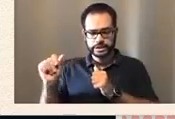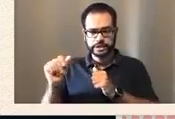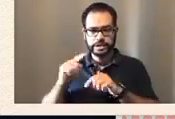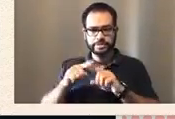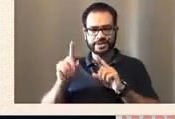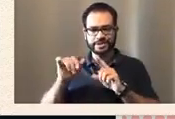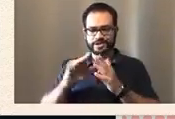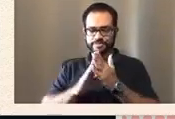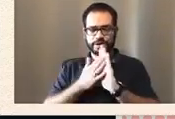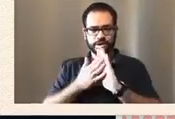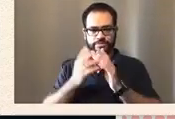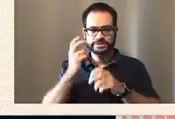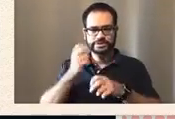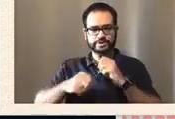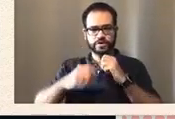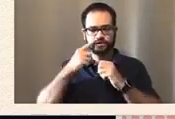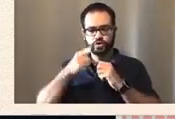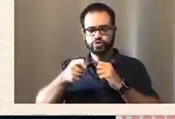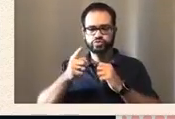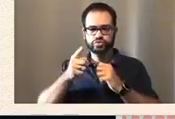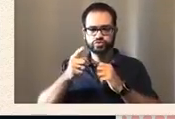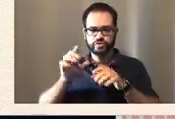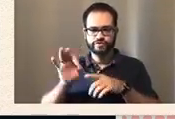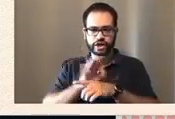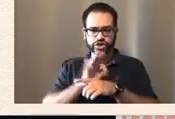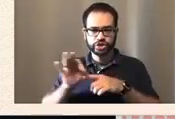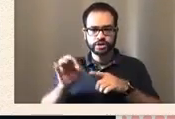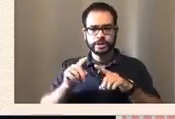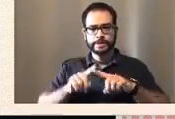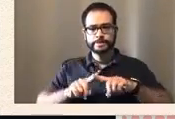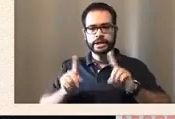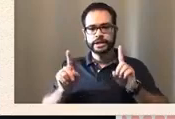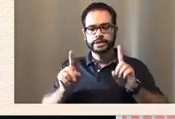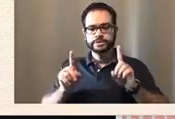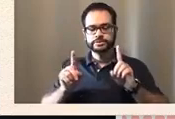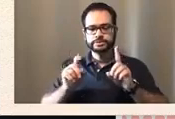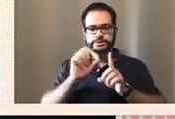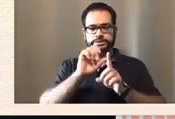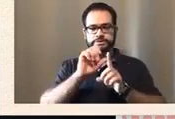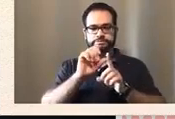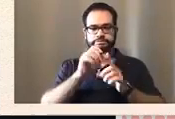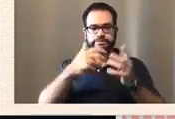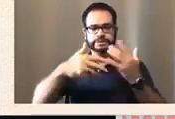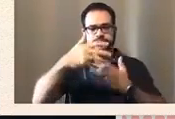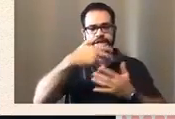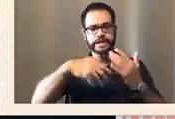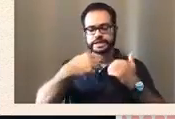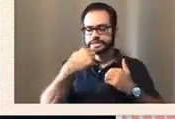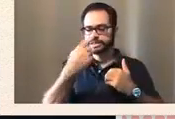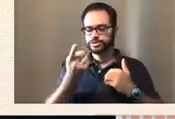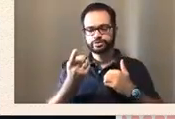you to function, but society tells you you can't talk about openly.